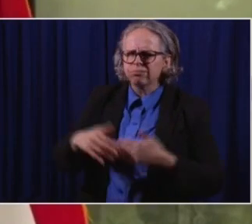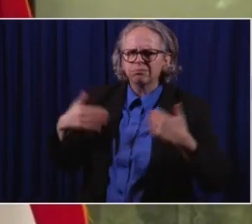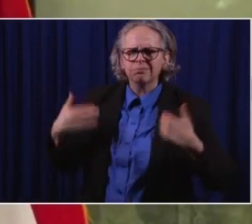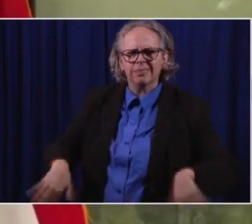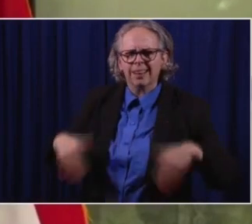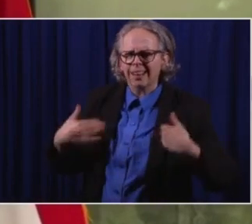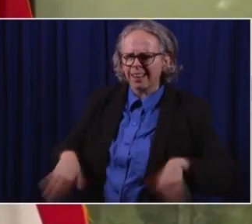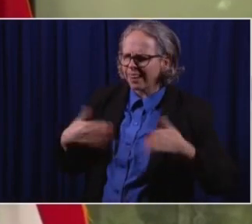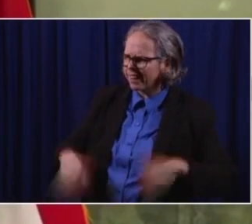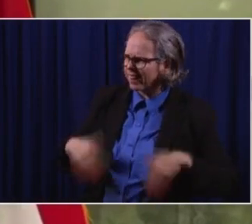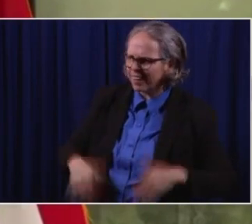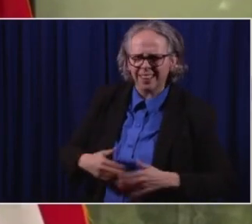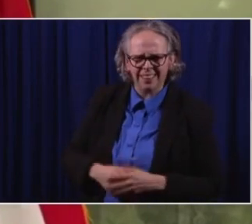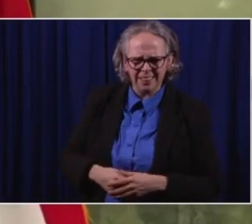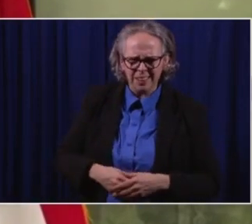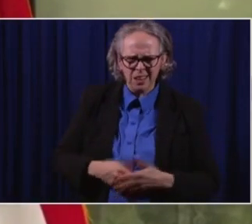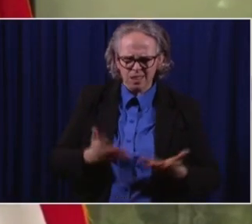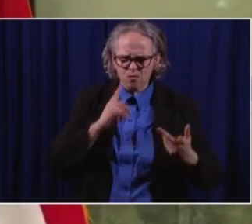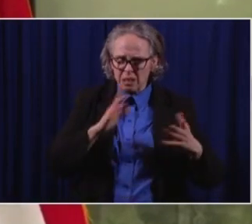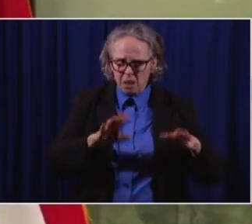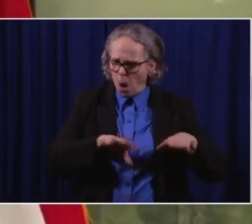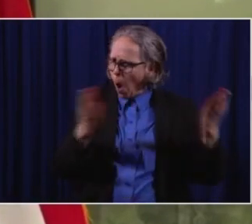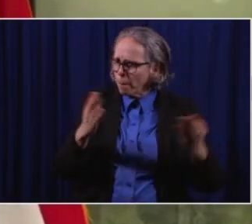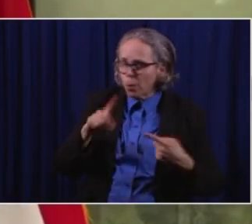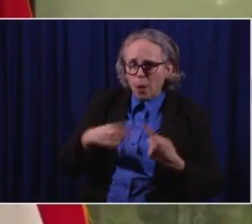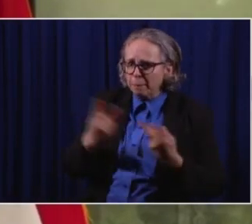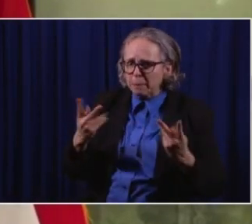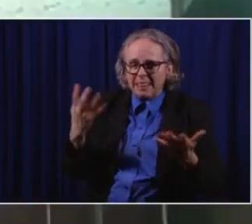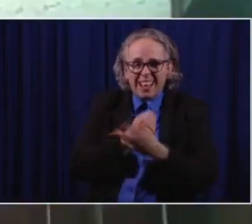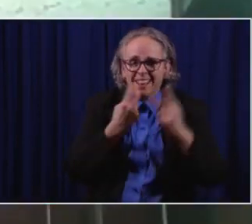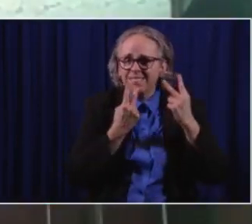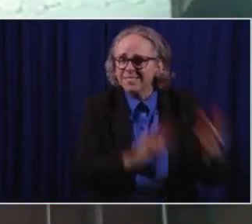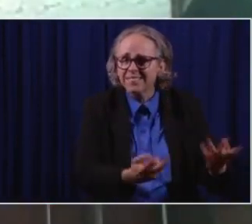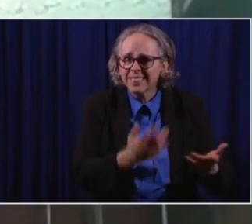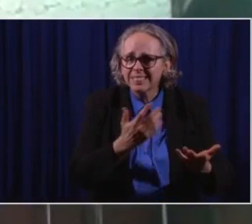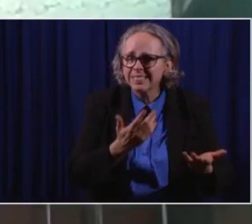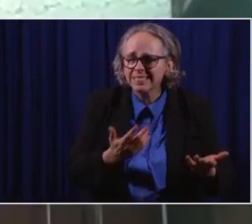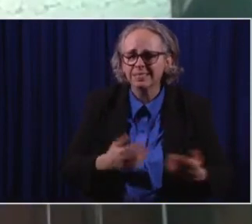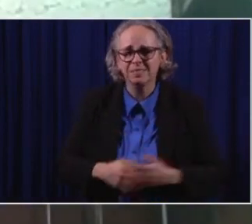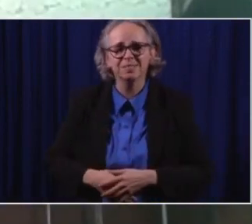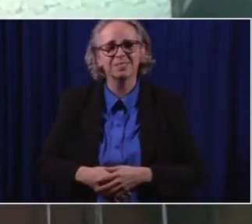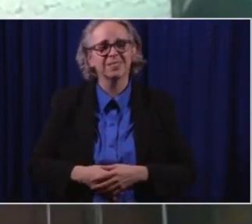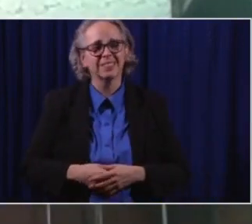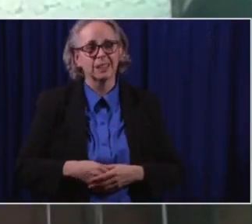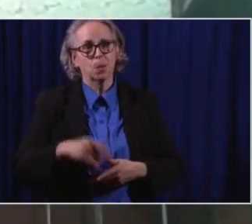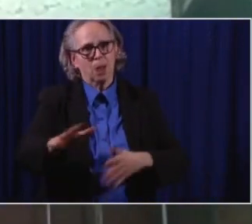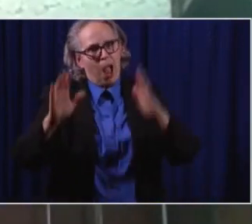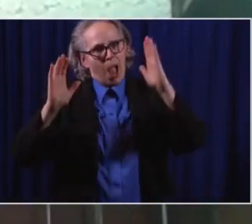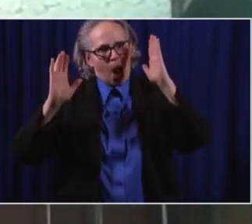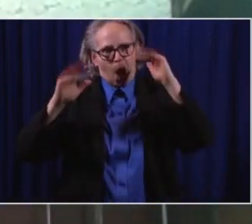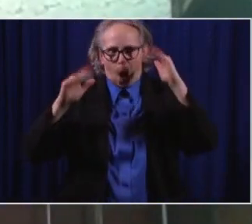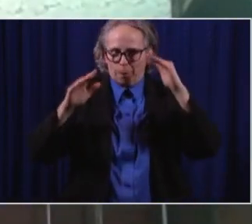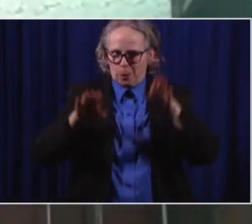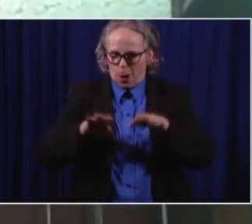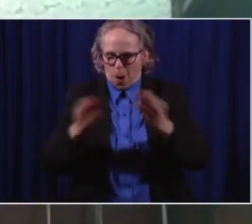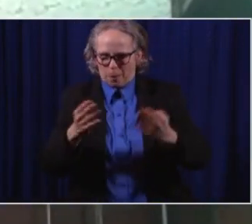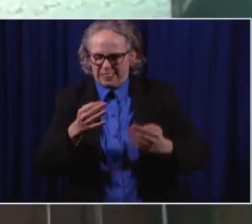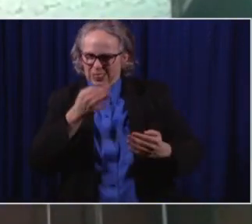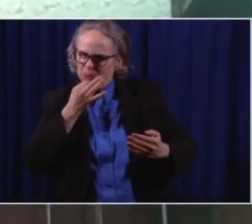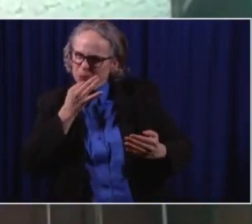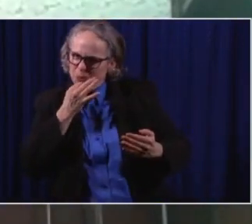When will people be able to see this? We are working toward opening. What we've done here